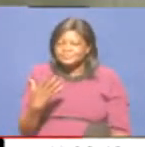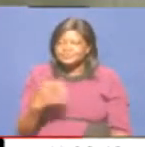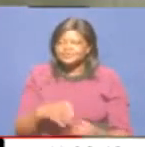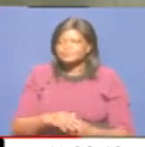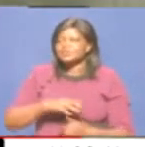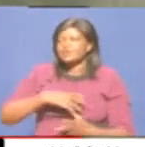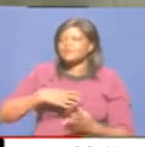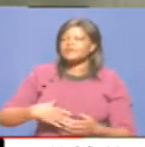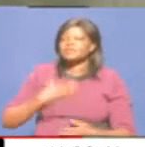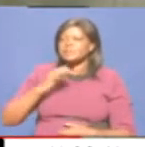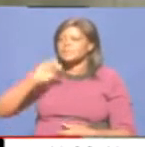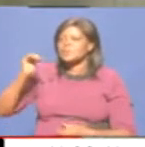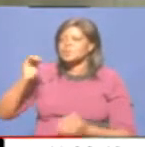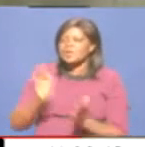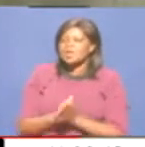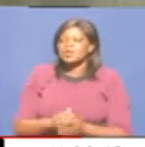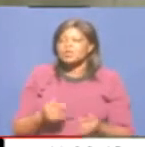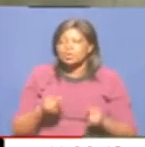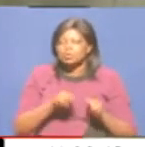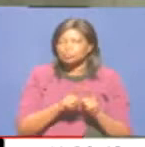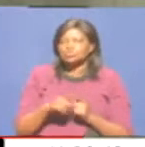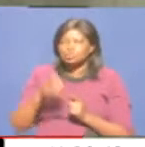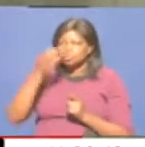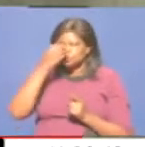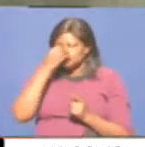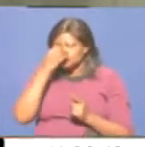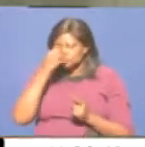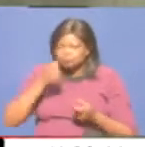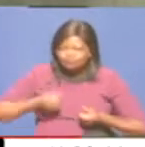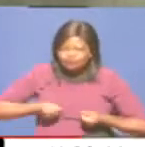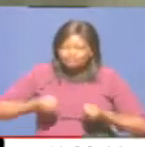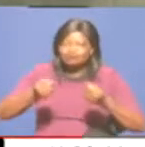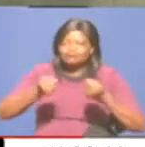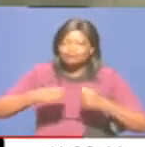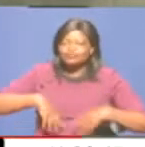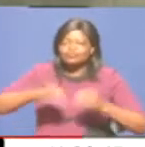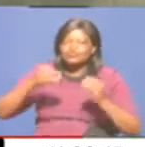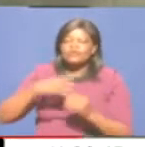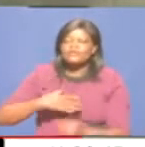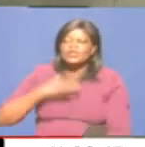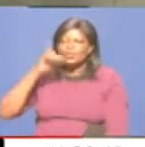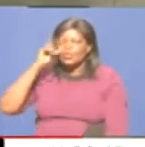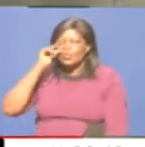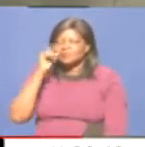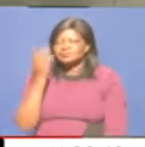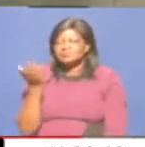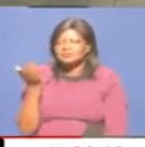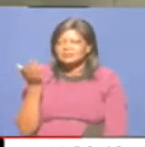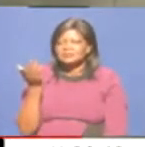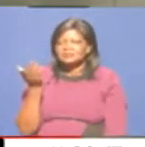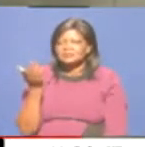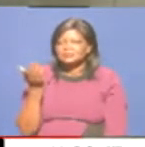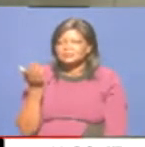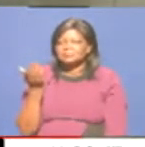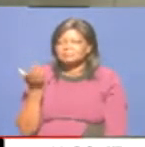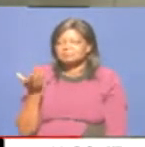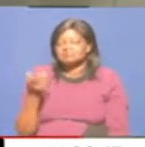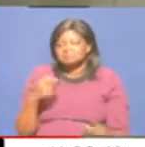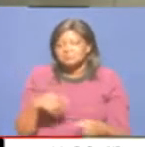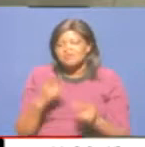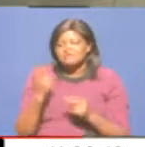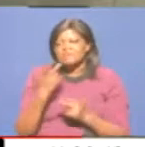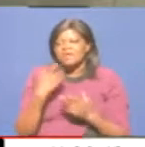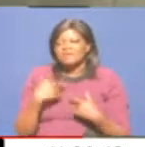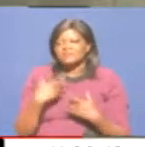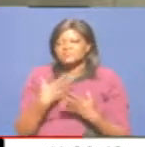we also have the hustler is in the coast. The hustler is at the coast. And they've come up with the two things that